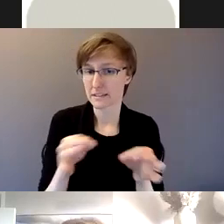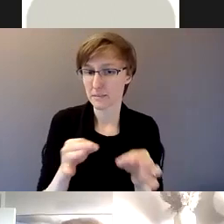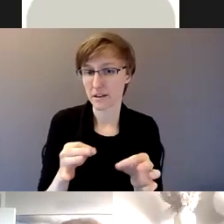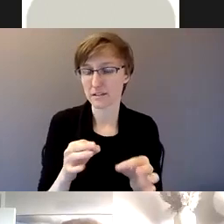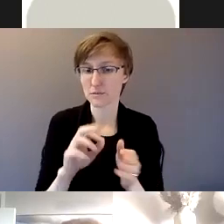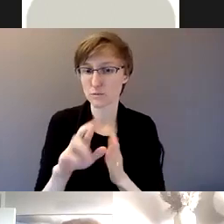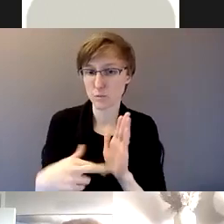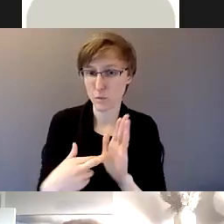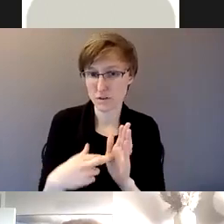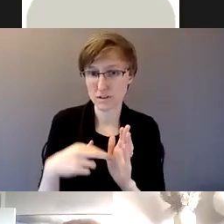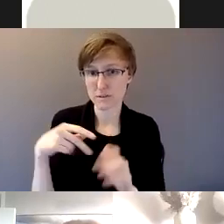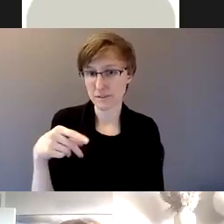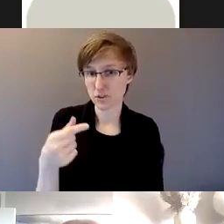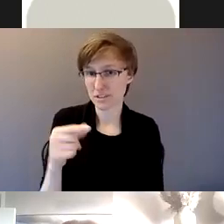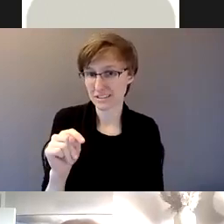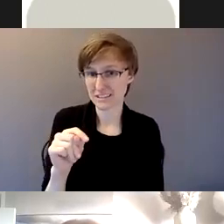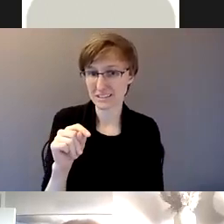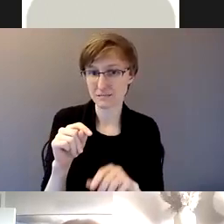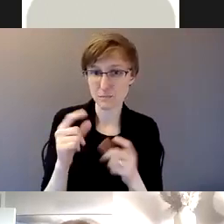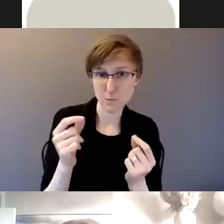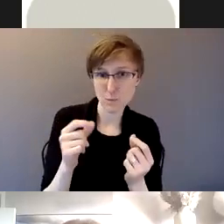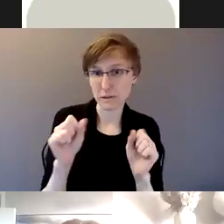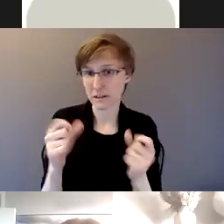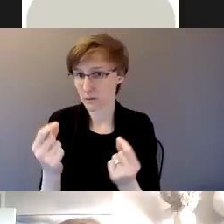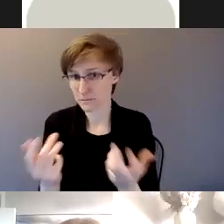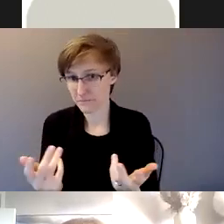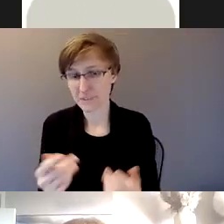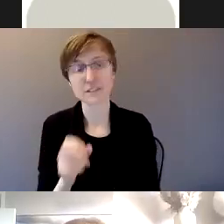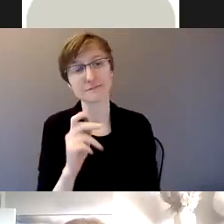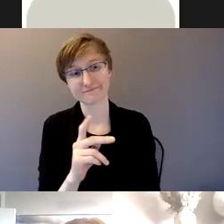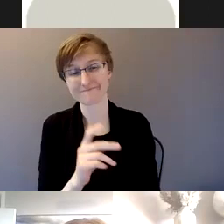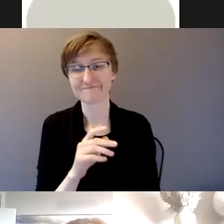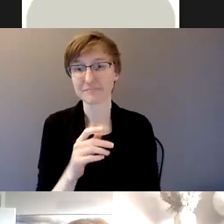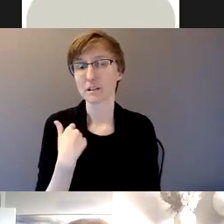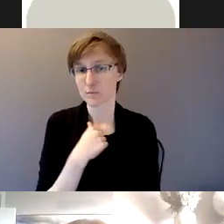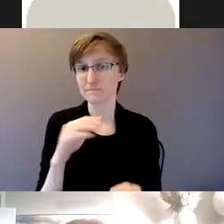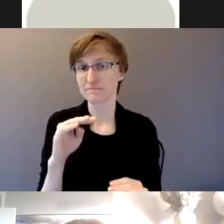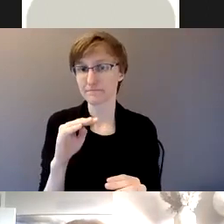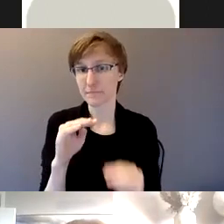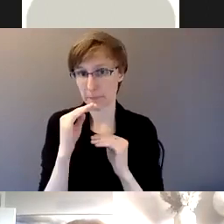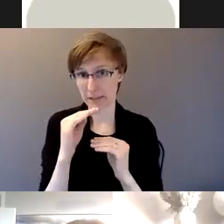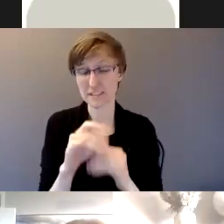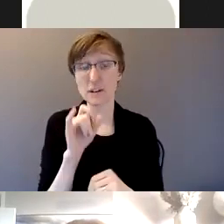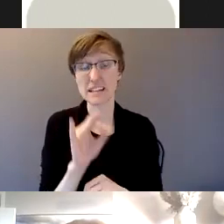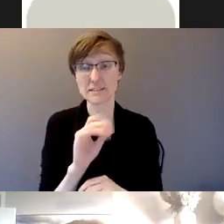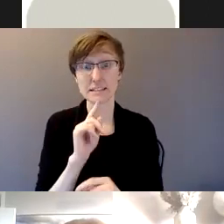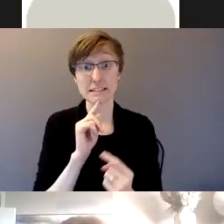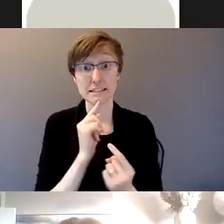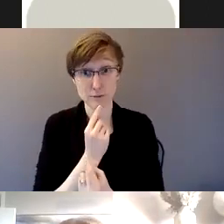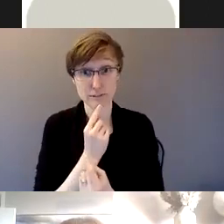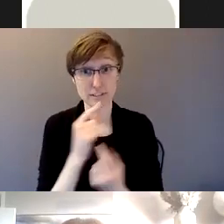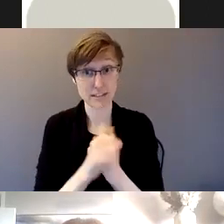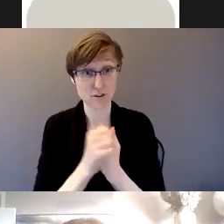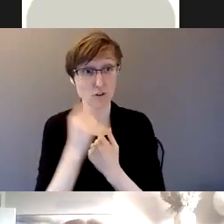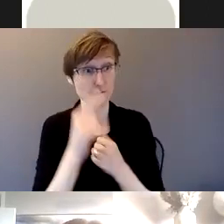can do. Well, we can only do basically the steps that I've explained to you. We can only get involved if there's serious risk to the individual.